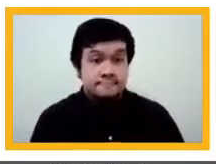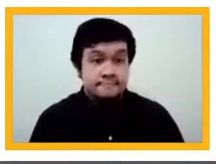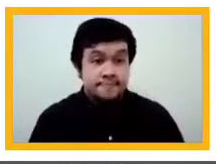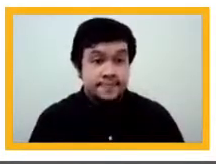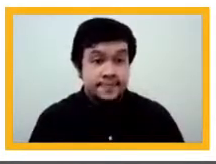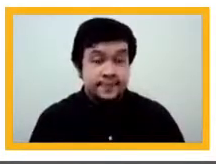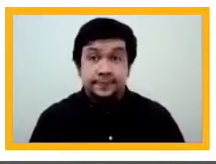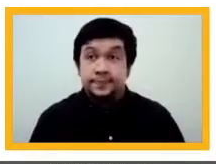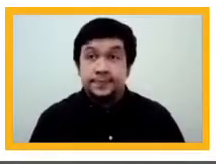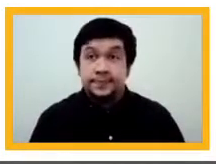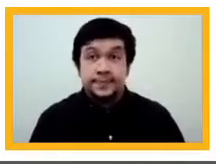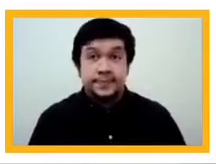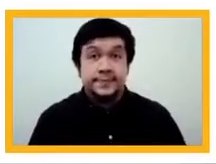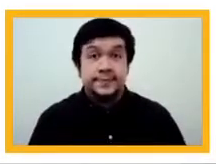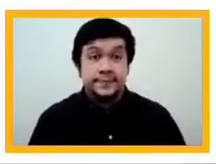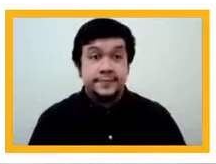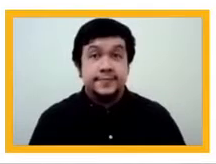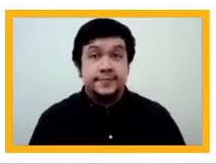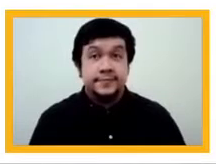Sure.